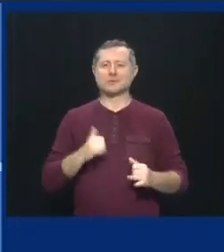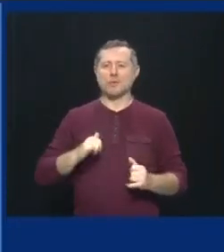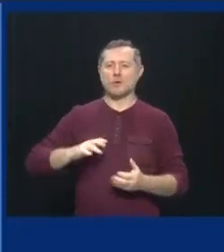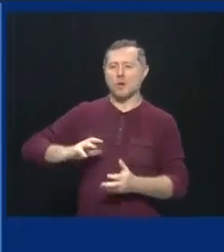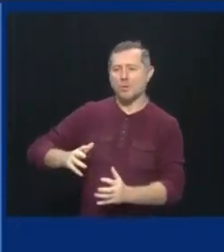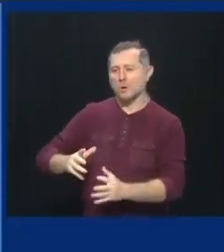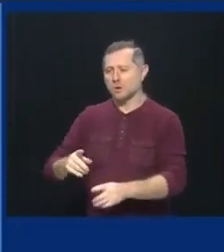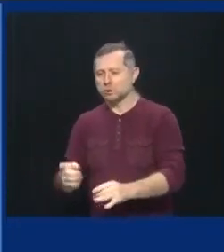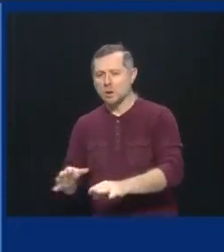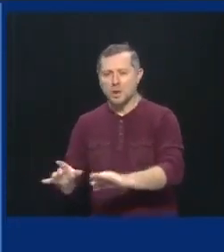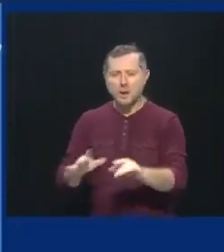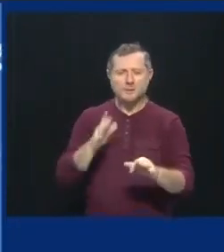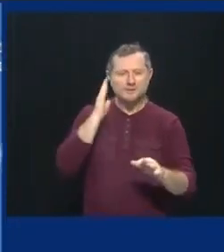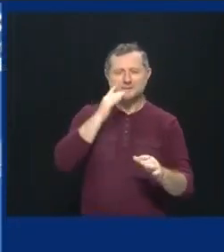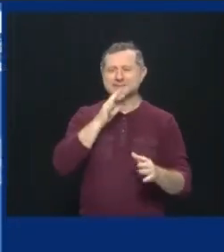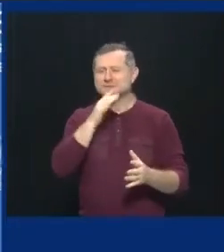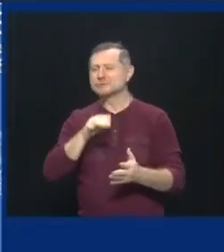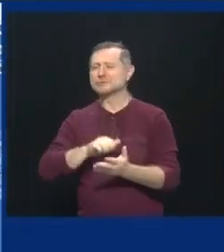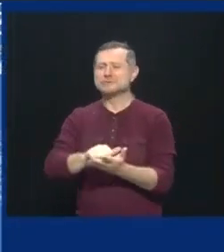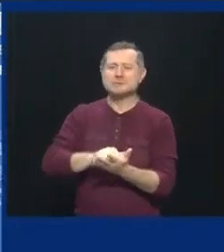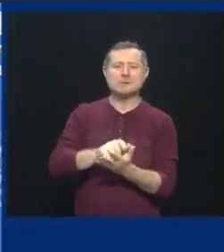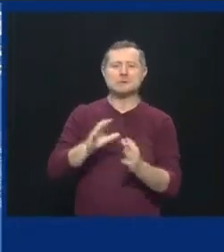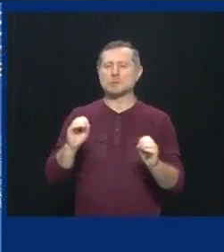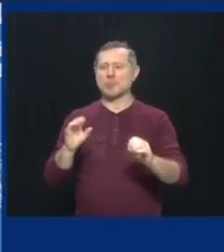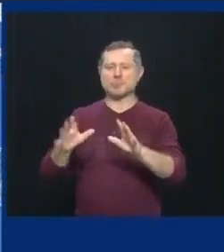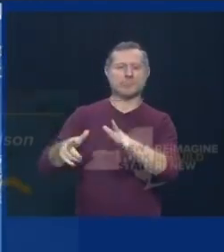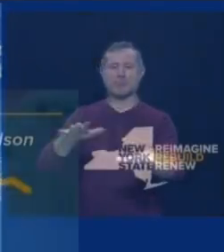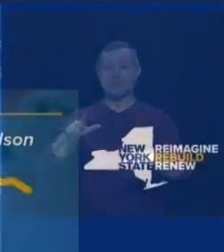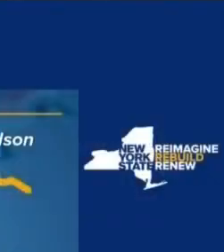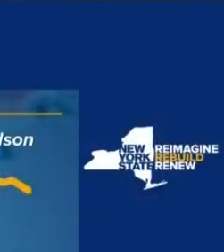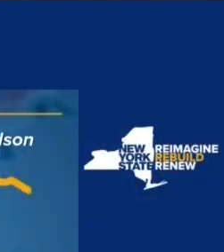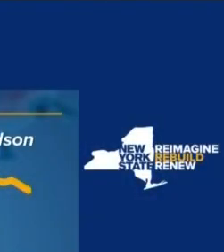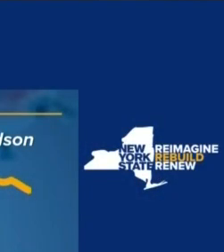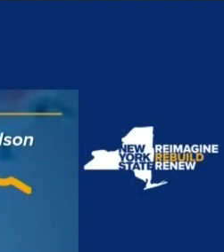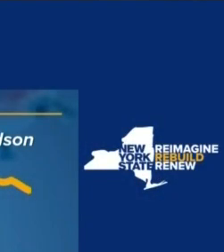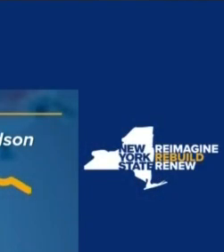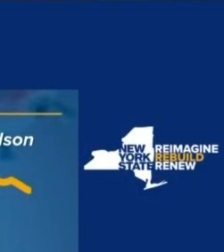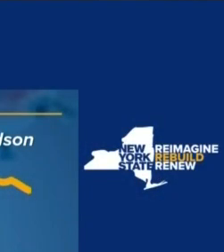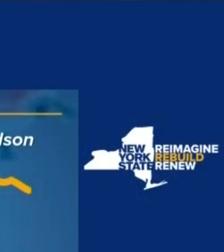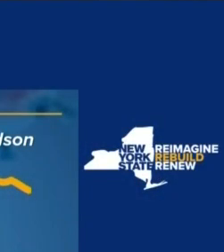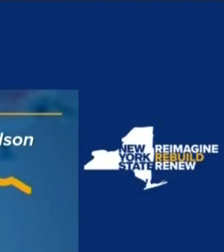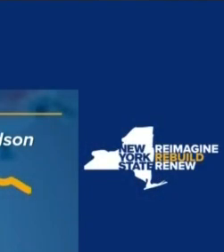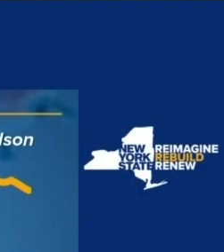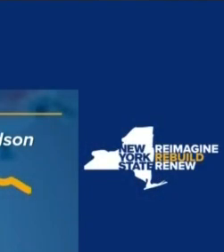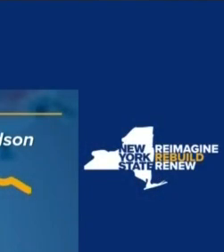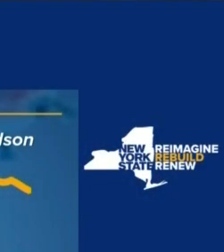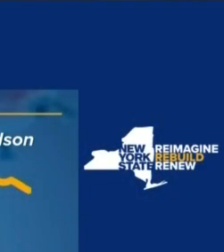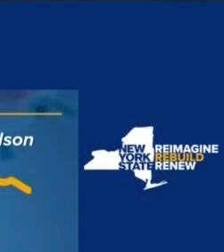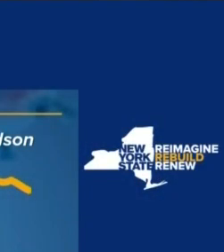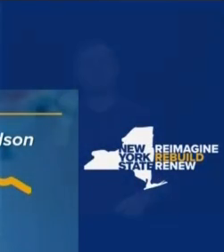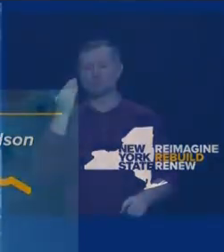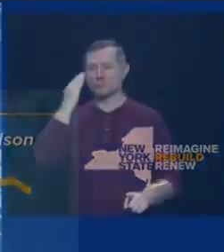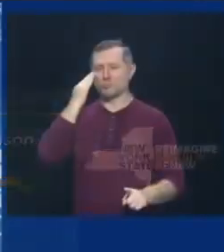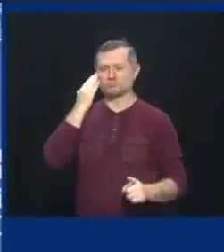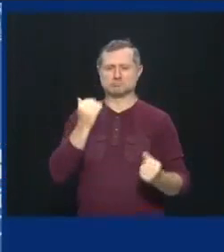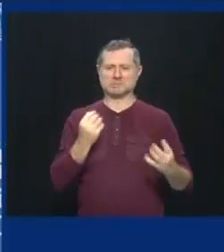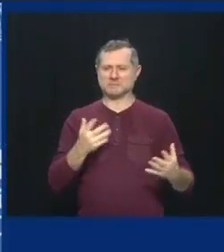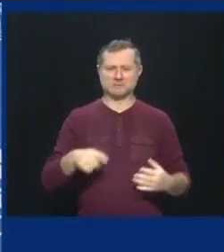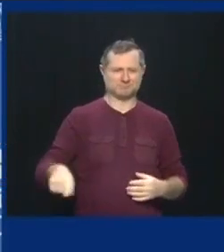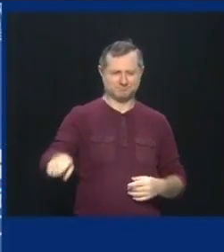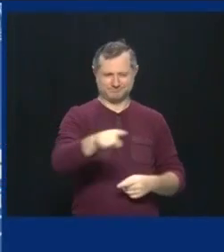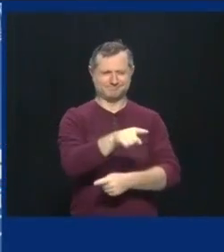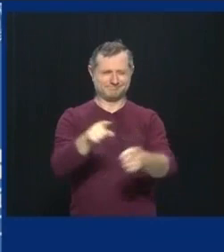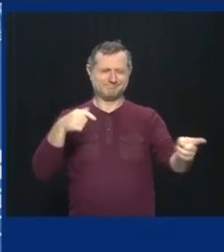it. She made clear by how she did it, standing alone at a podium, no Andrew Cuomo PowerPoint production number for her, that she